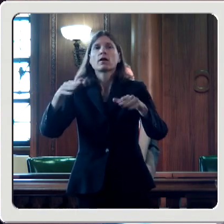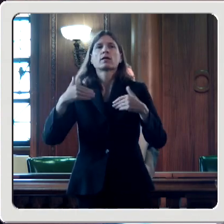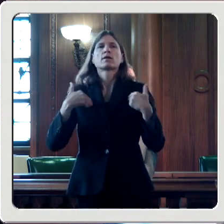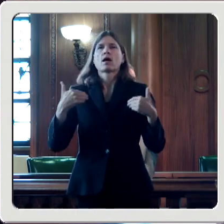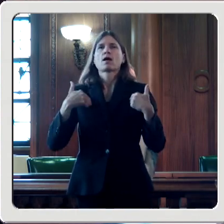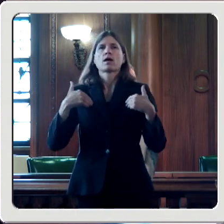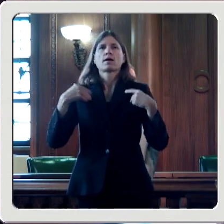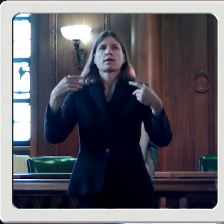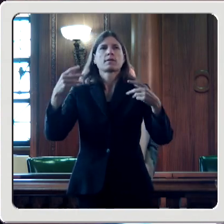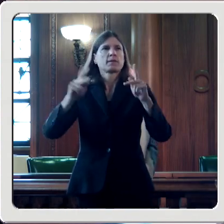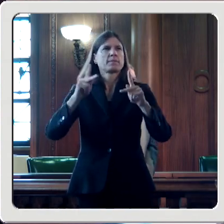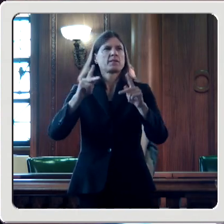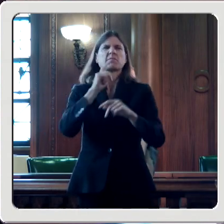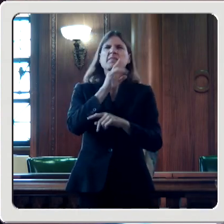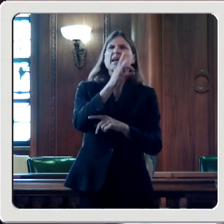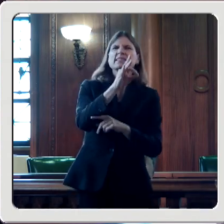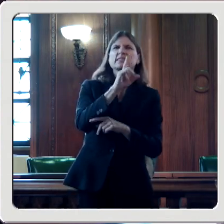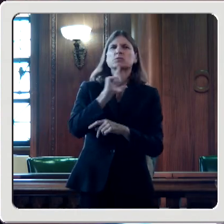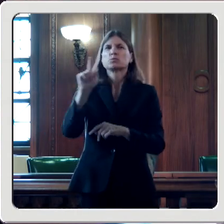and 21.